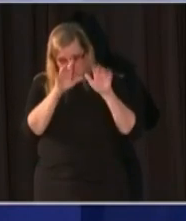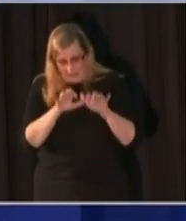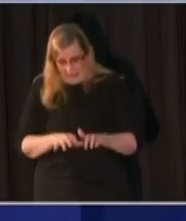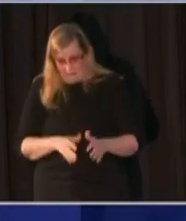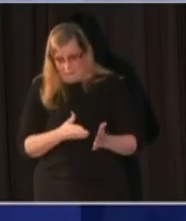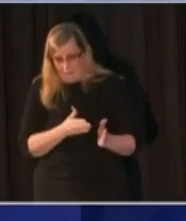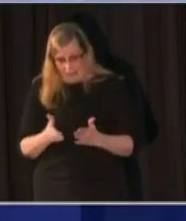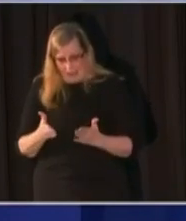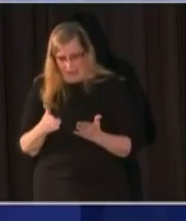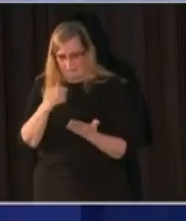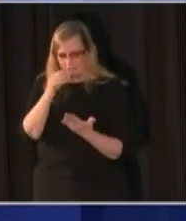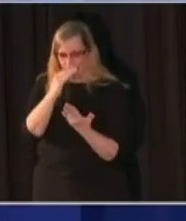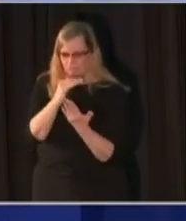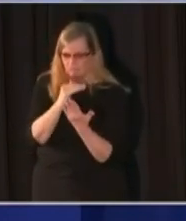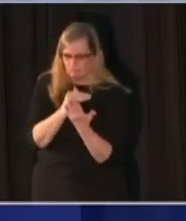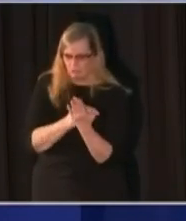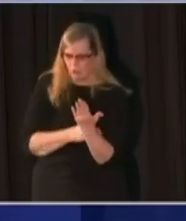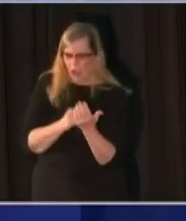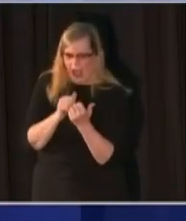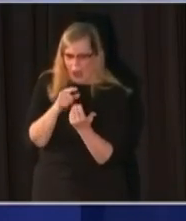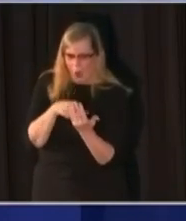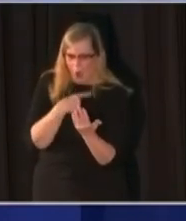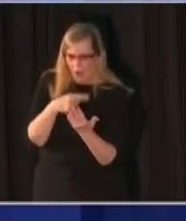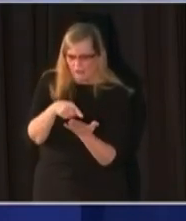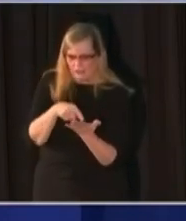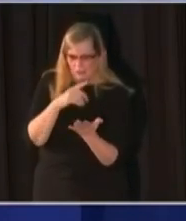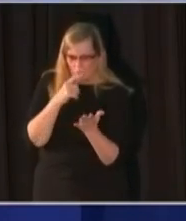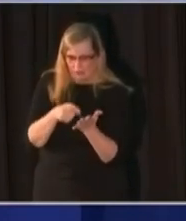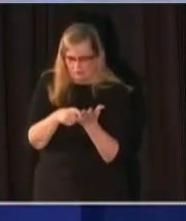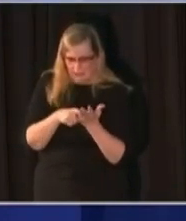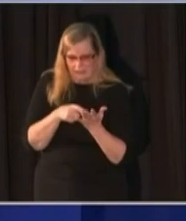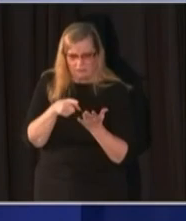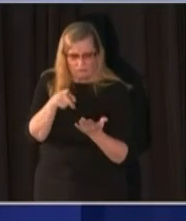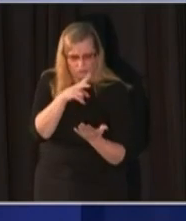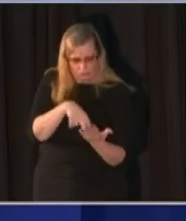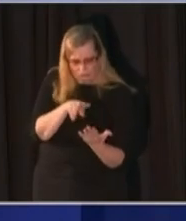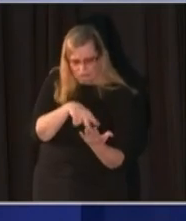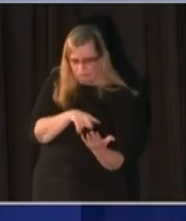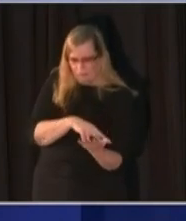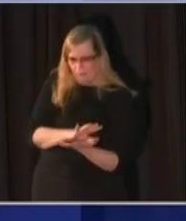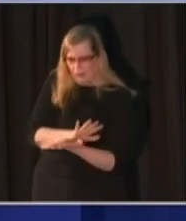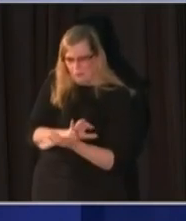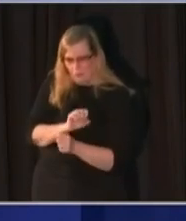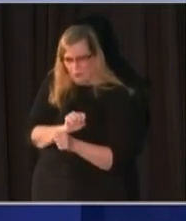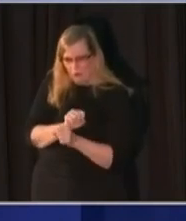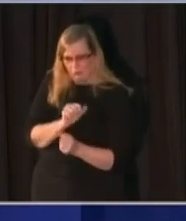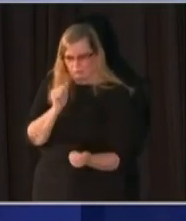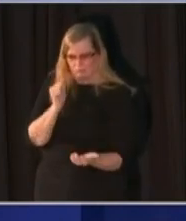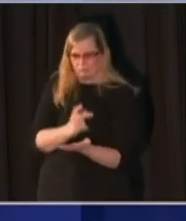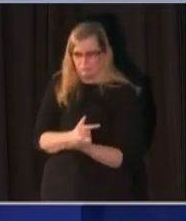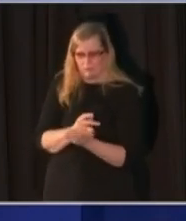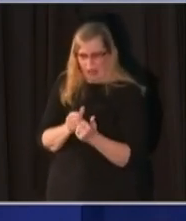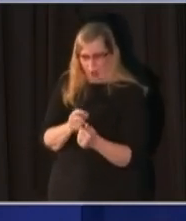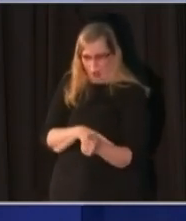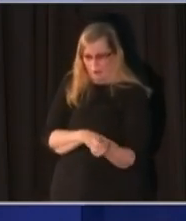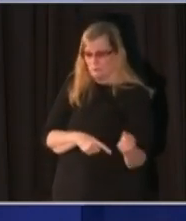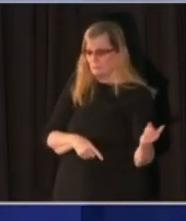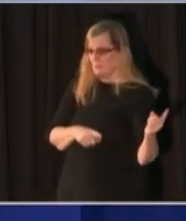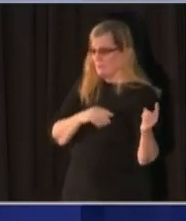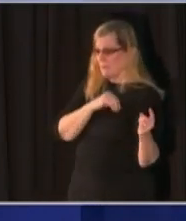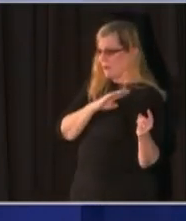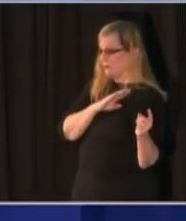can they expect to hear back from the city and eventually reopen? Most farmers markets in the city aren't